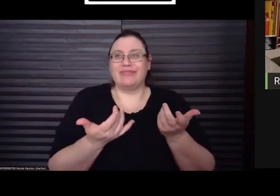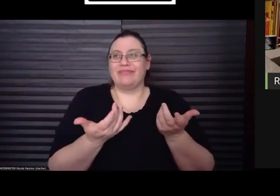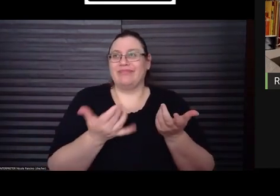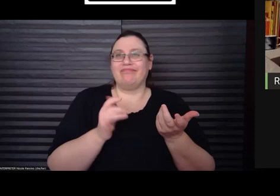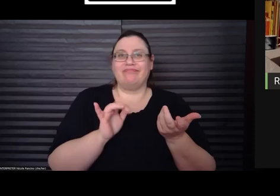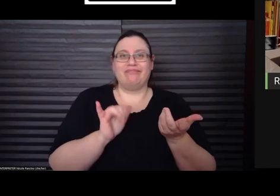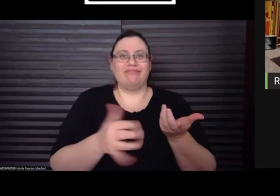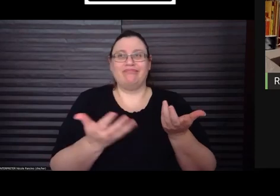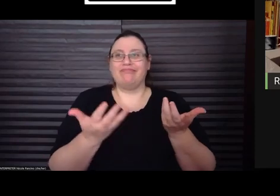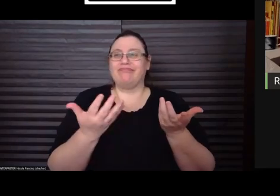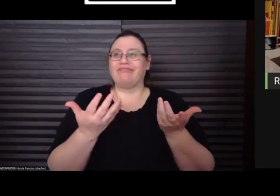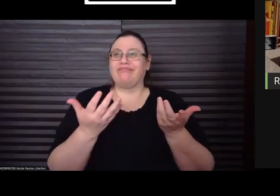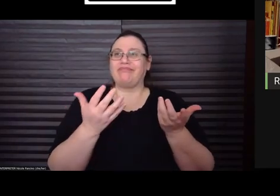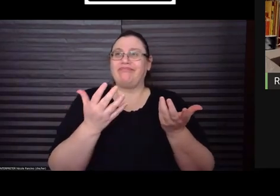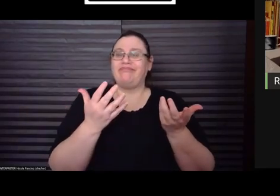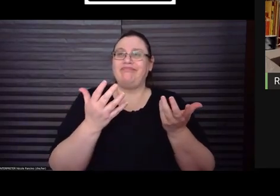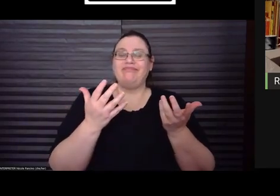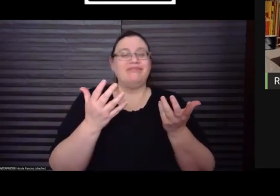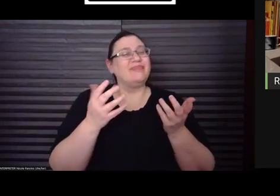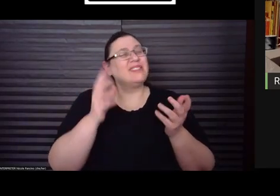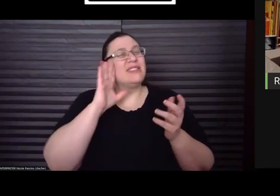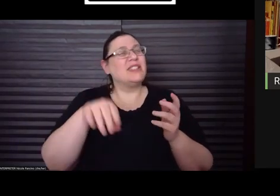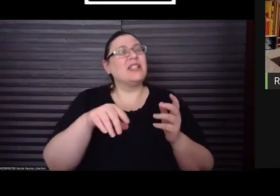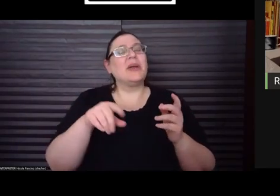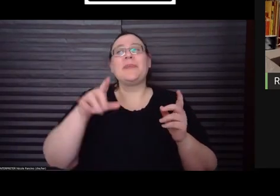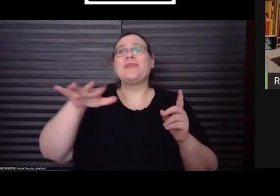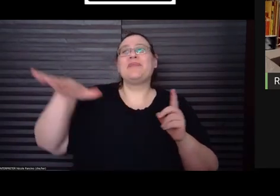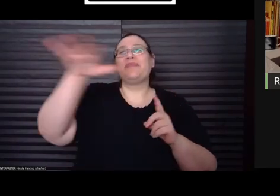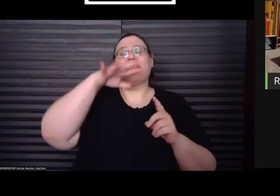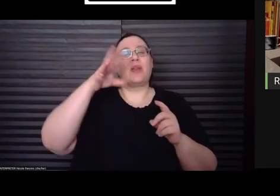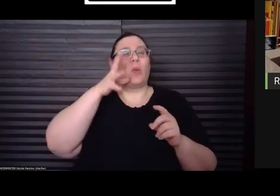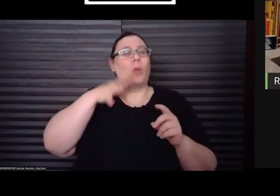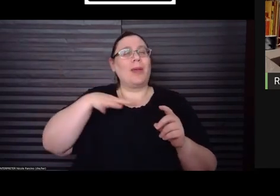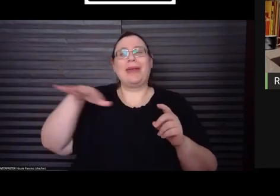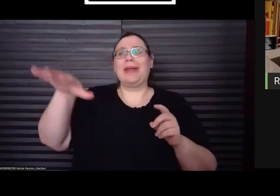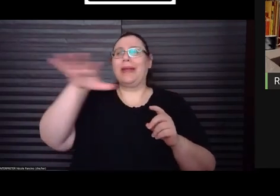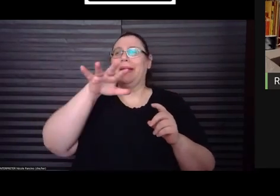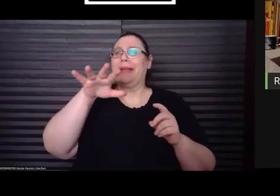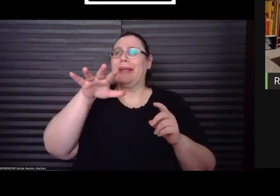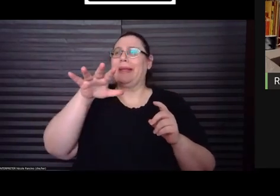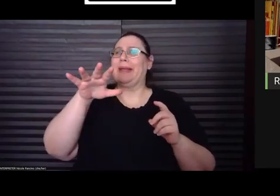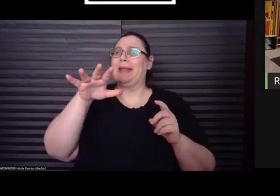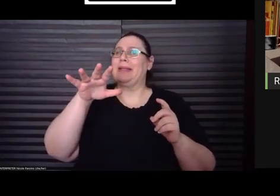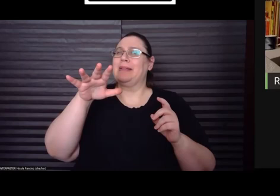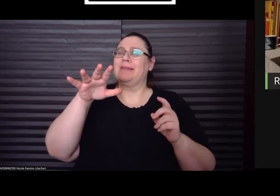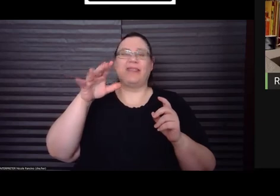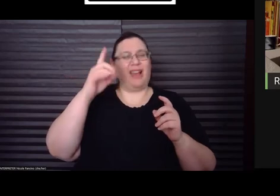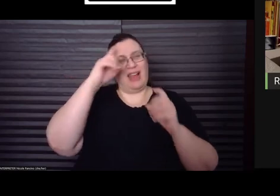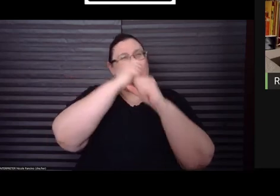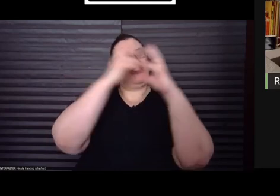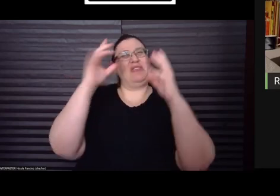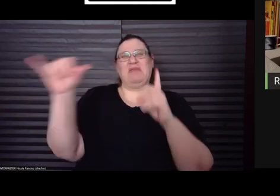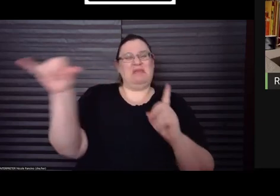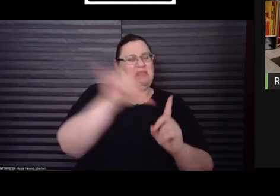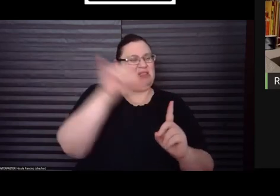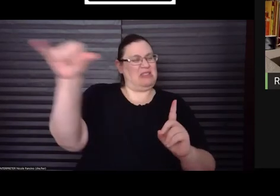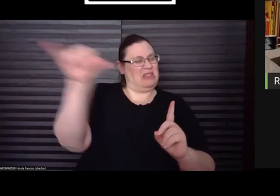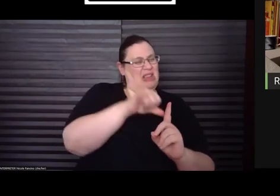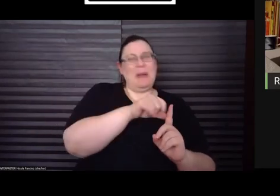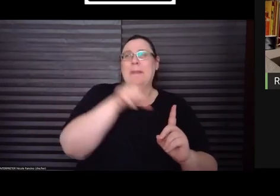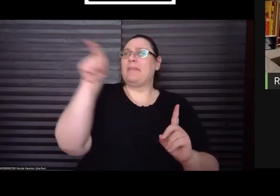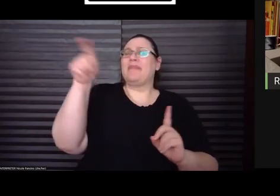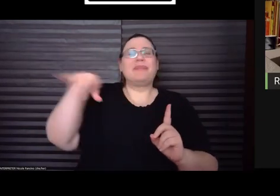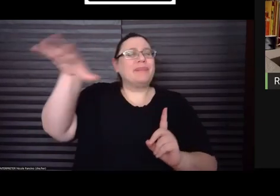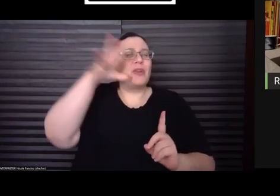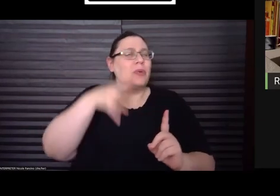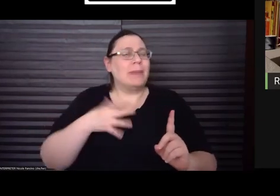like the sort of cast of women that she was kind of put together in my mind were those kind of people, the